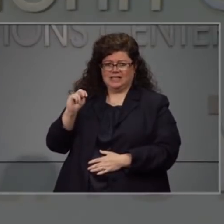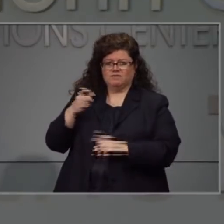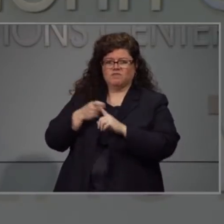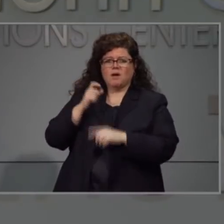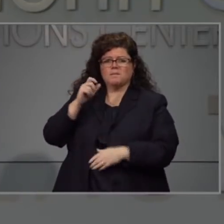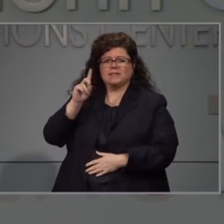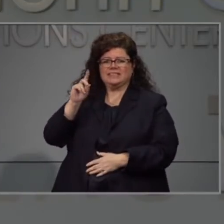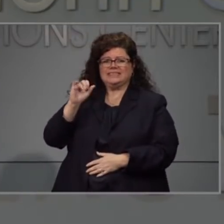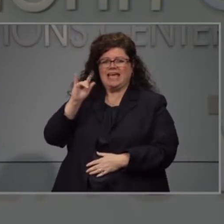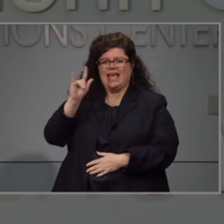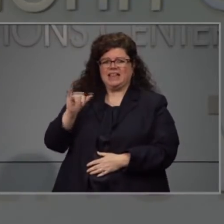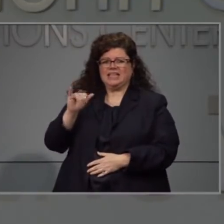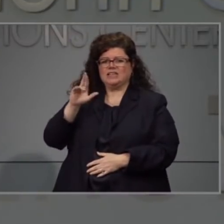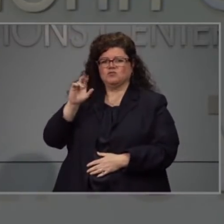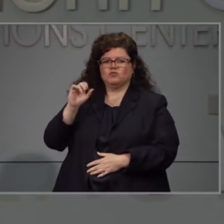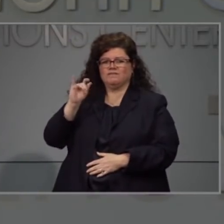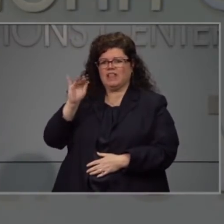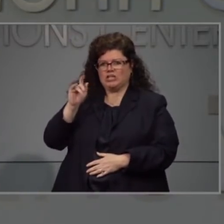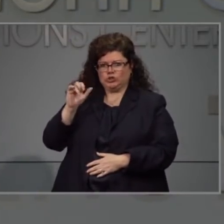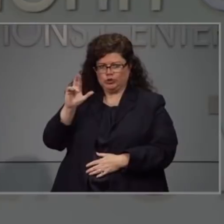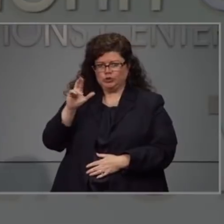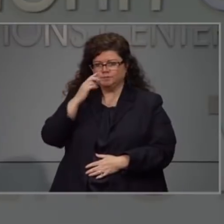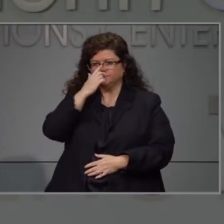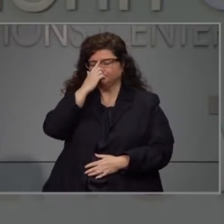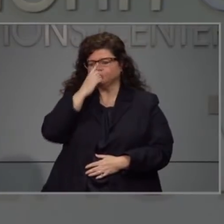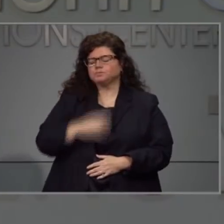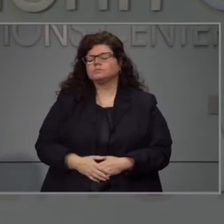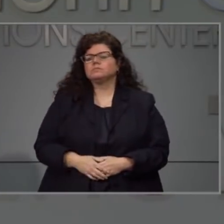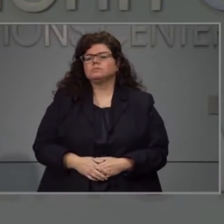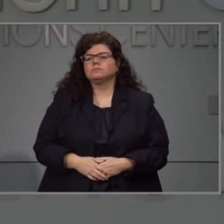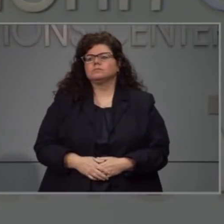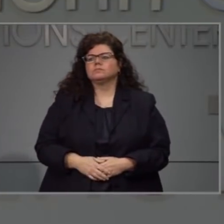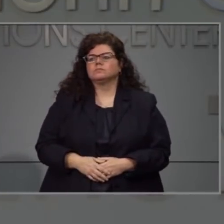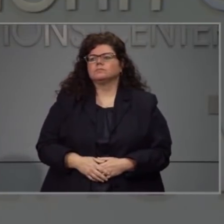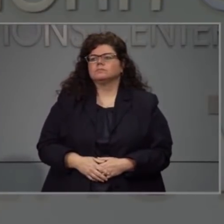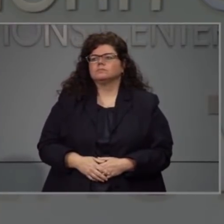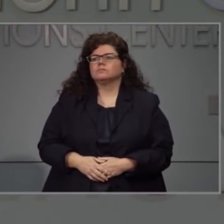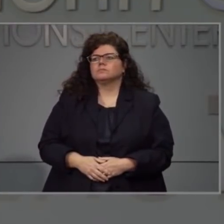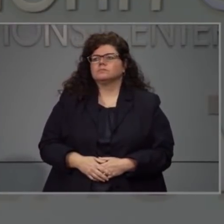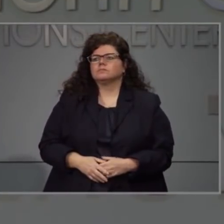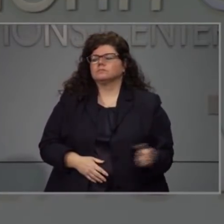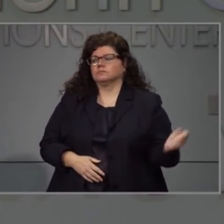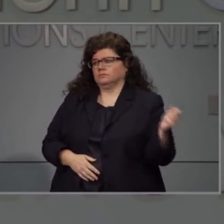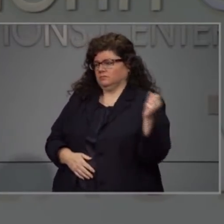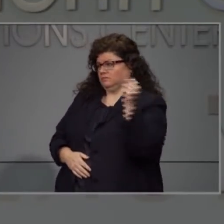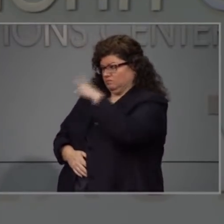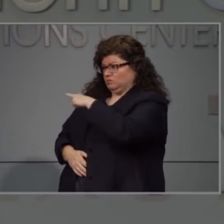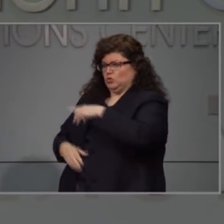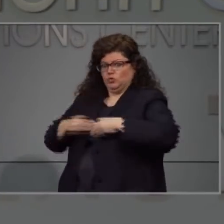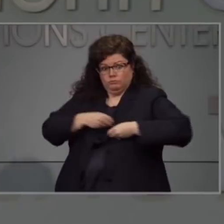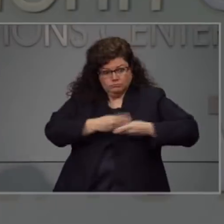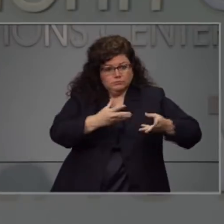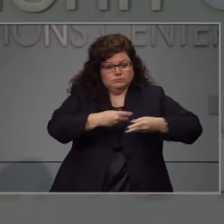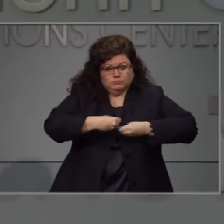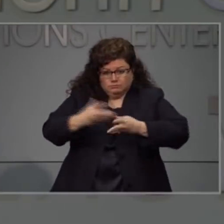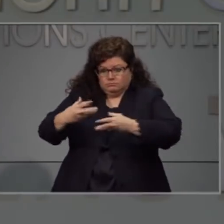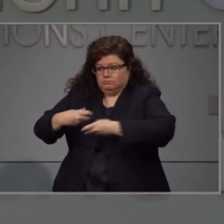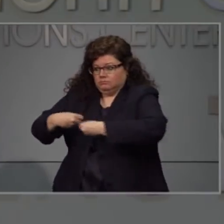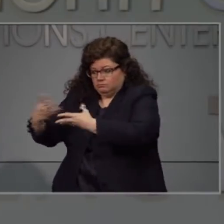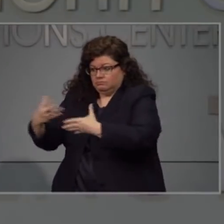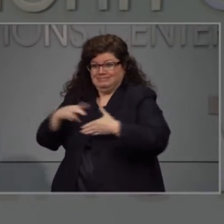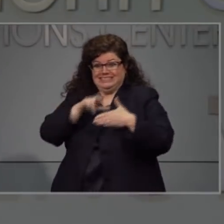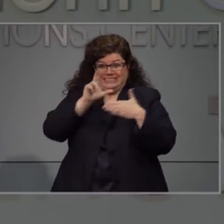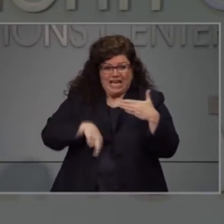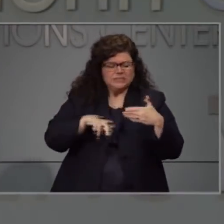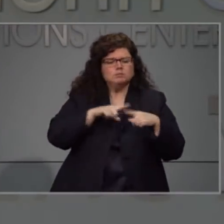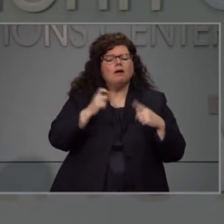Hi, Governor. I was wondering, so considering the current levels of testing and the time it takes for results